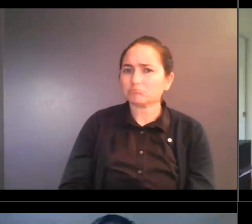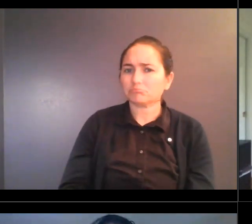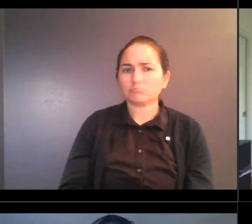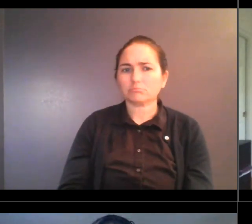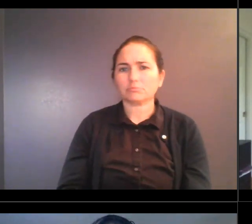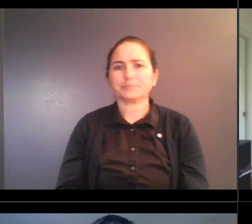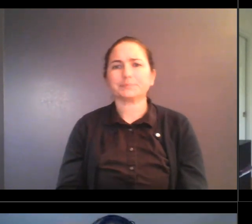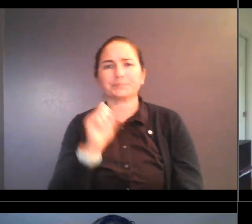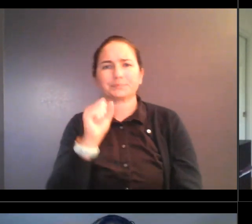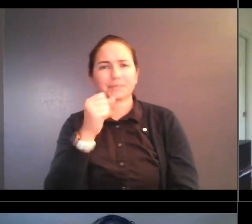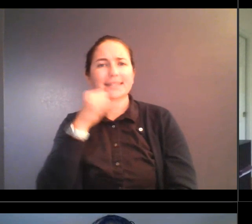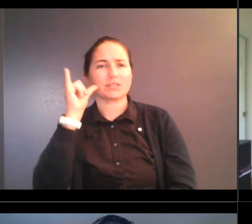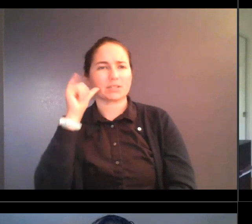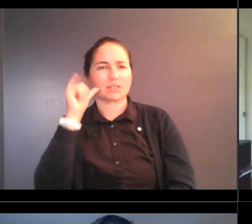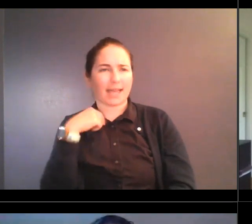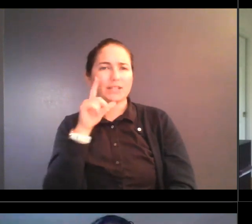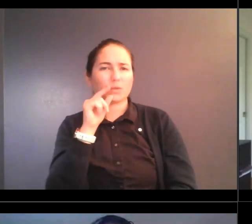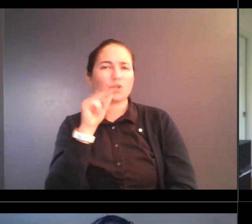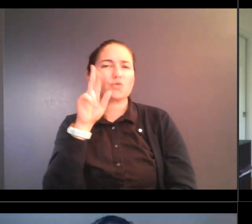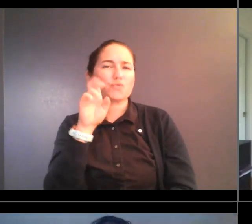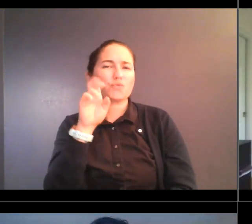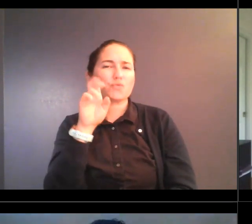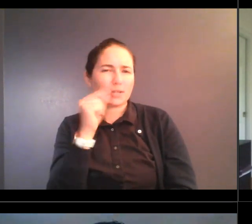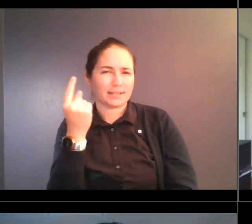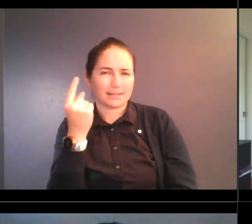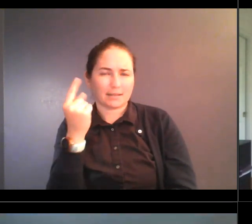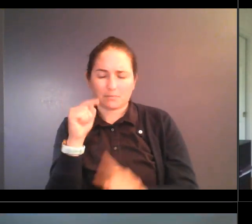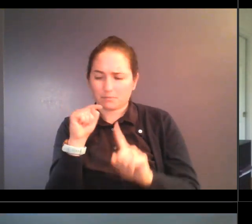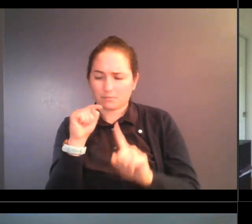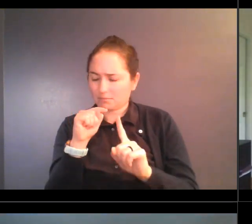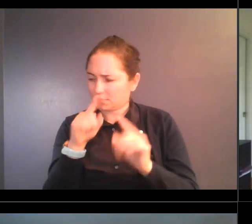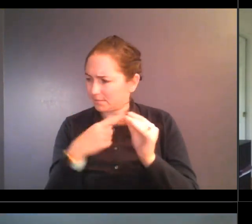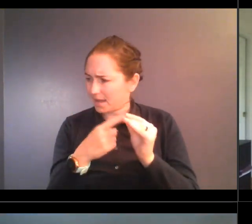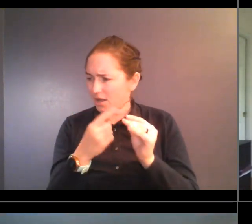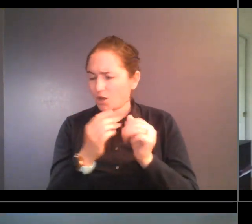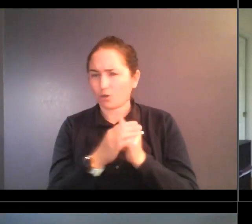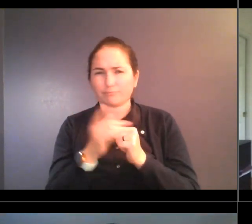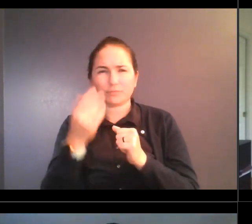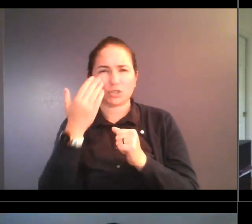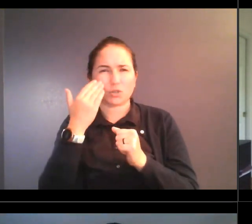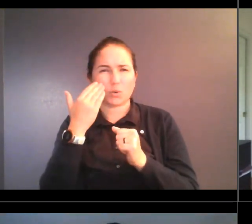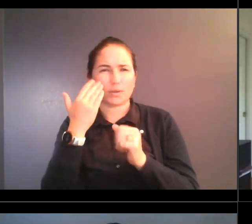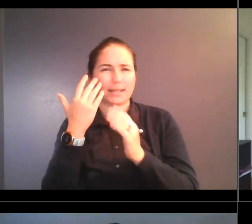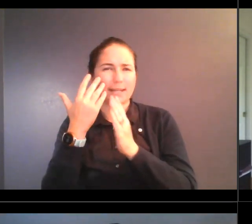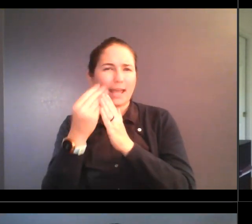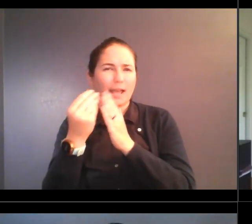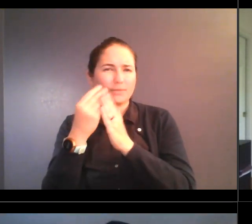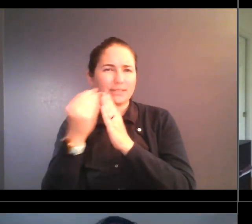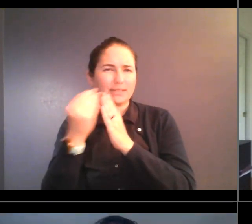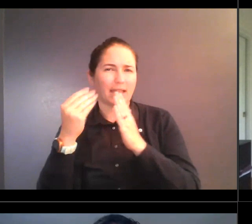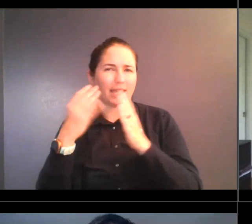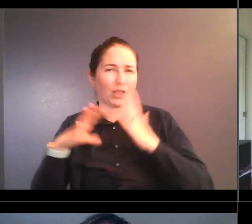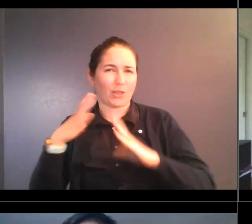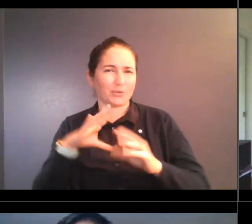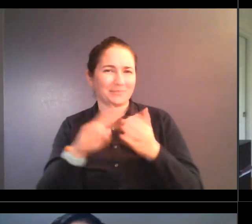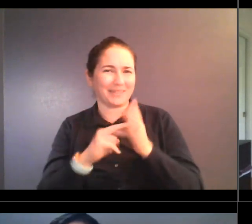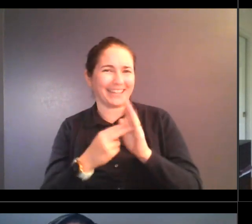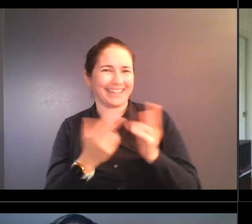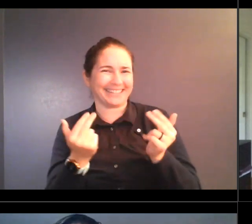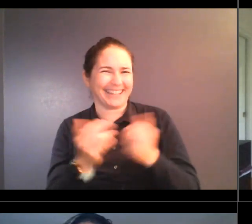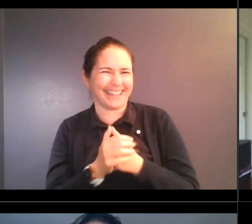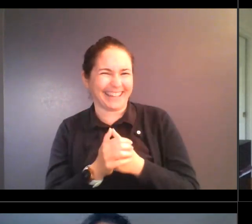I tweeted yesterday, I retweeted something that was about, do you know what outside close means? And